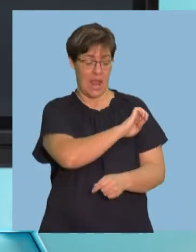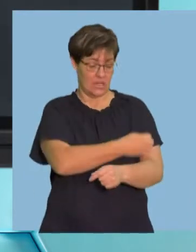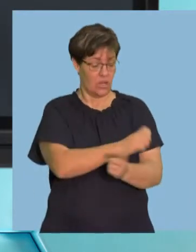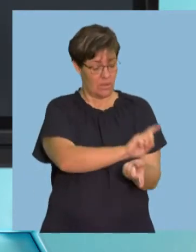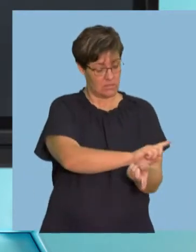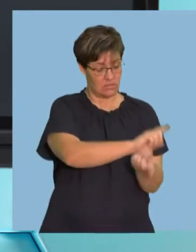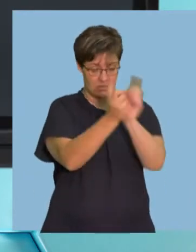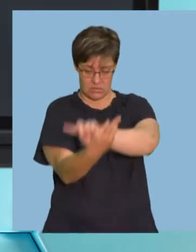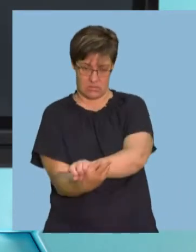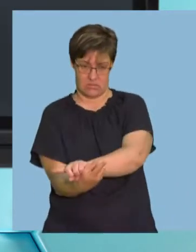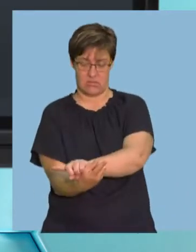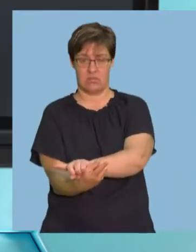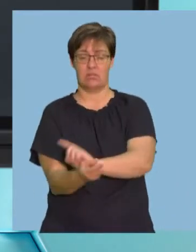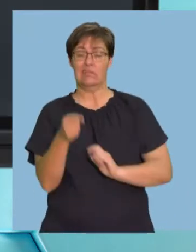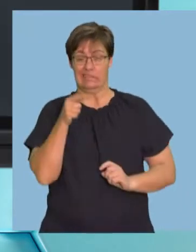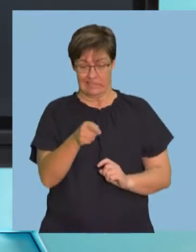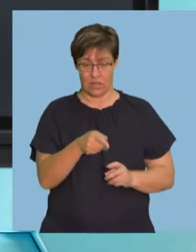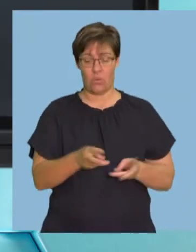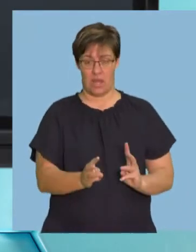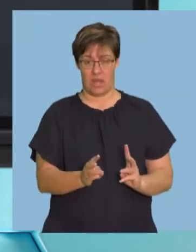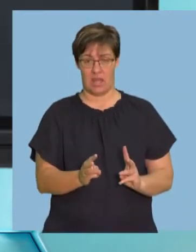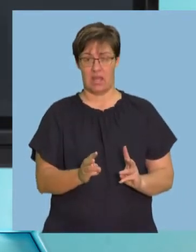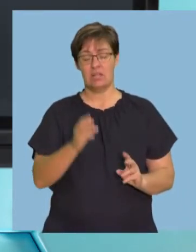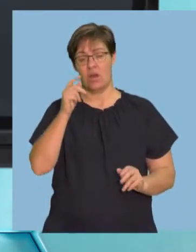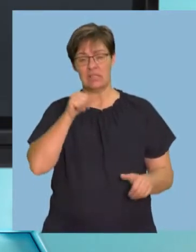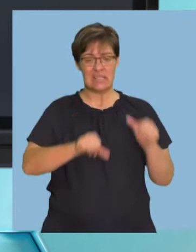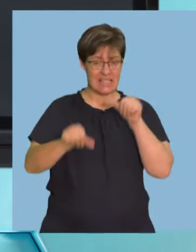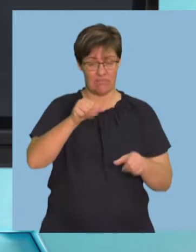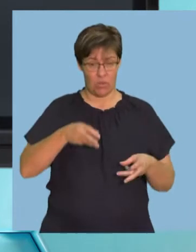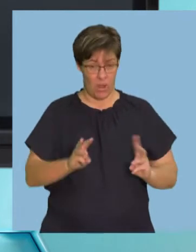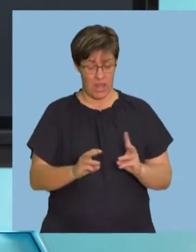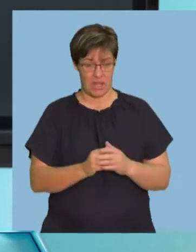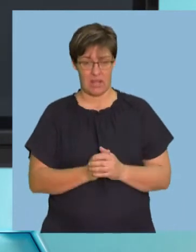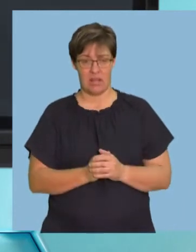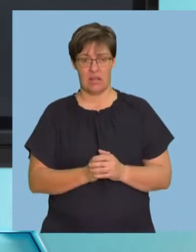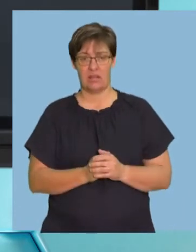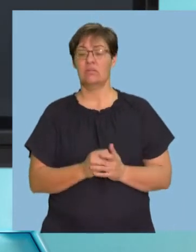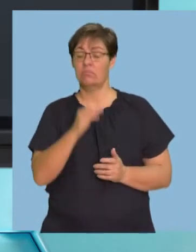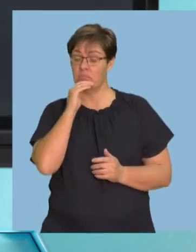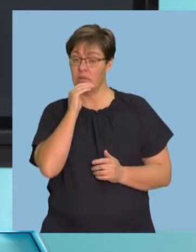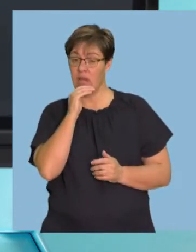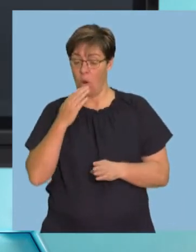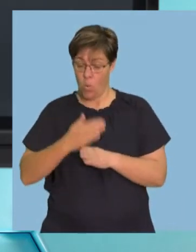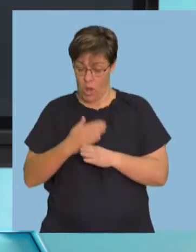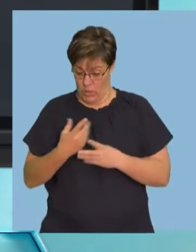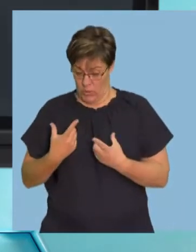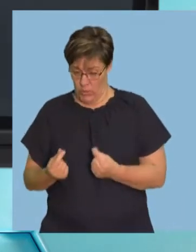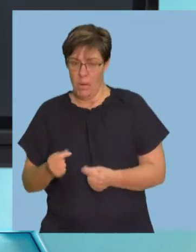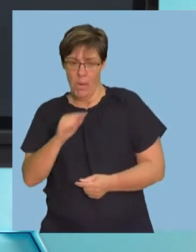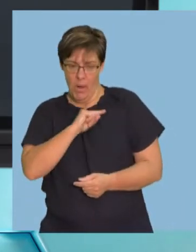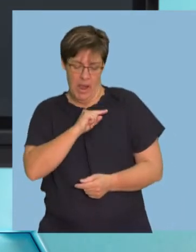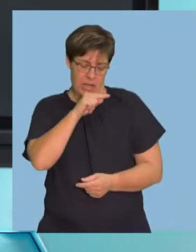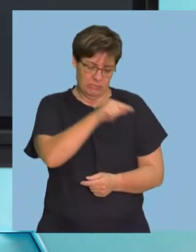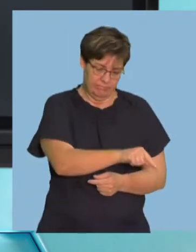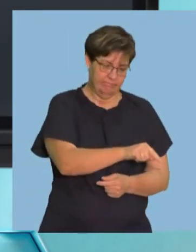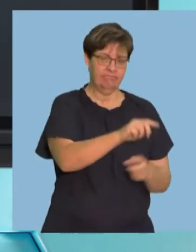one form to the other. And in that sense, or in a scientific context, we are saying that work is done when energy is